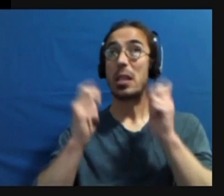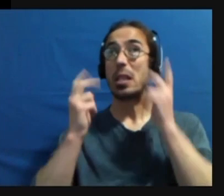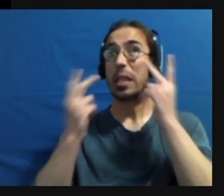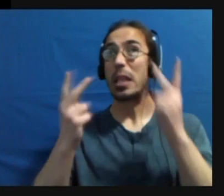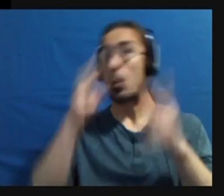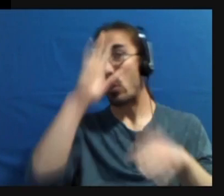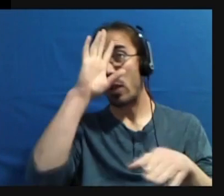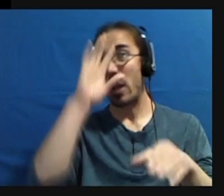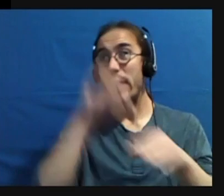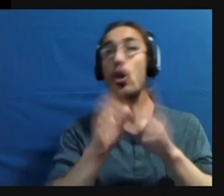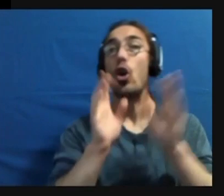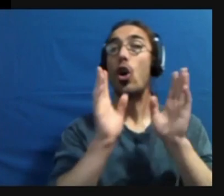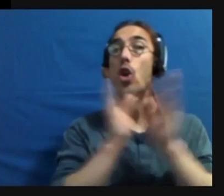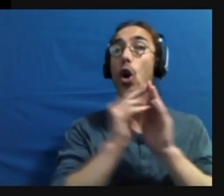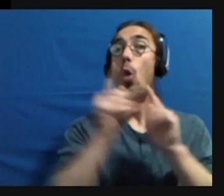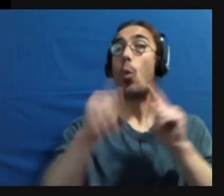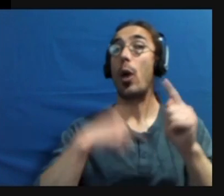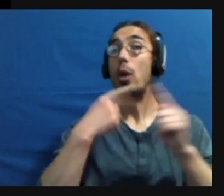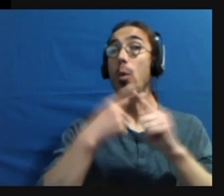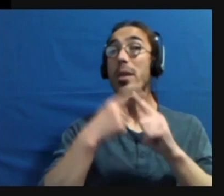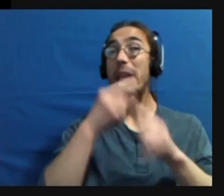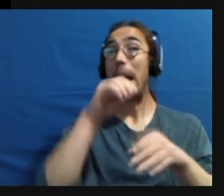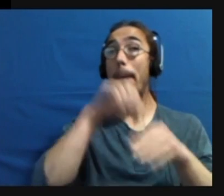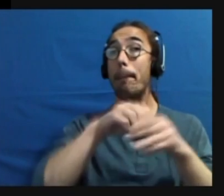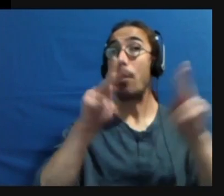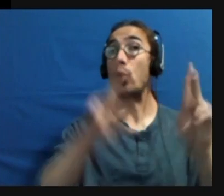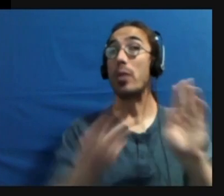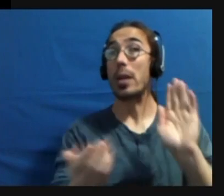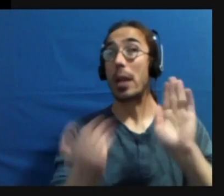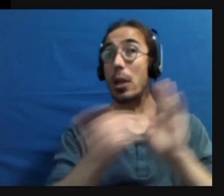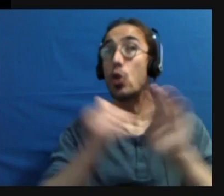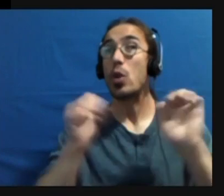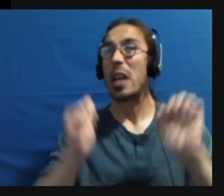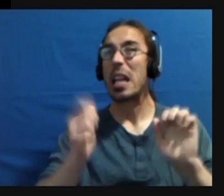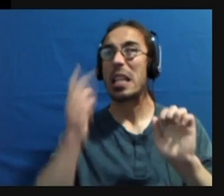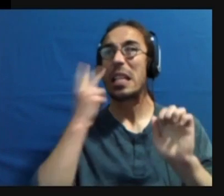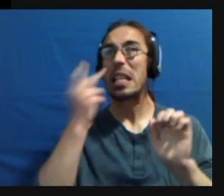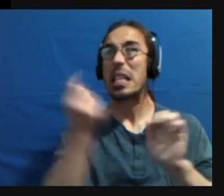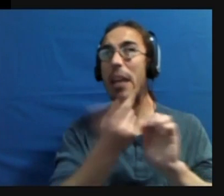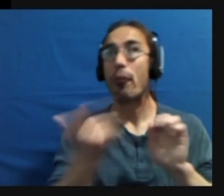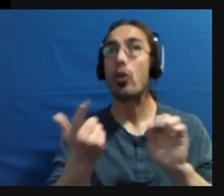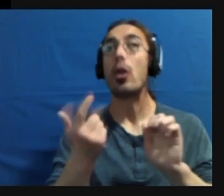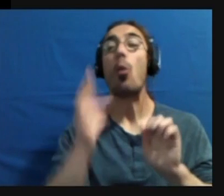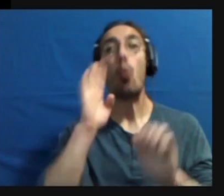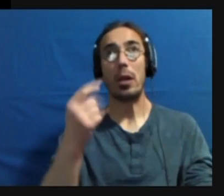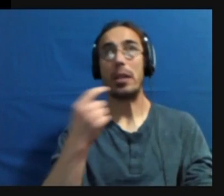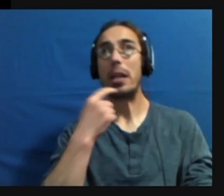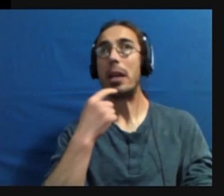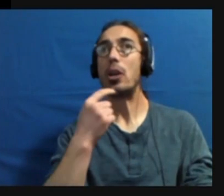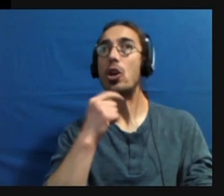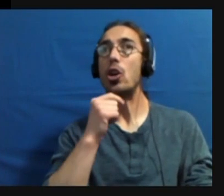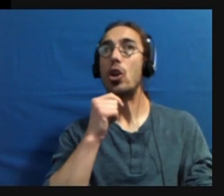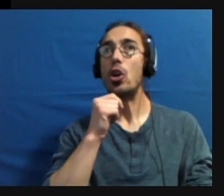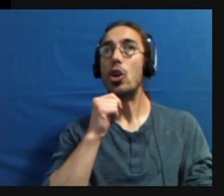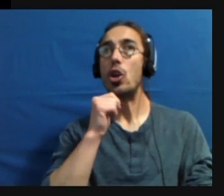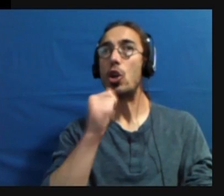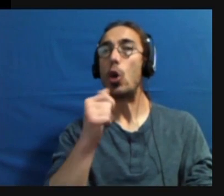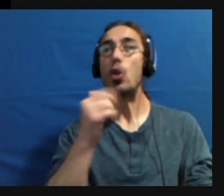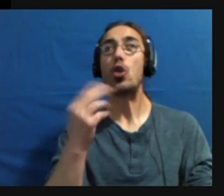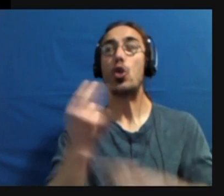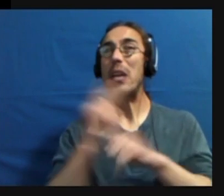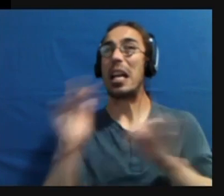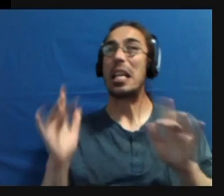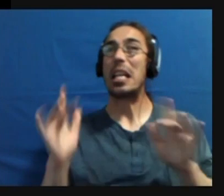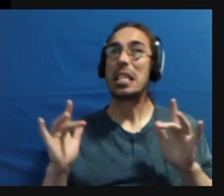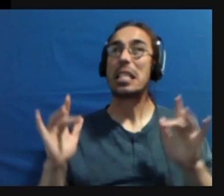autistic conferences, once we go back to in-person, that there are several that will say that you need to not wear heavily scented items. This is the reason